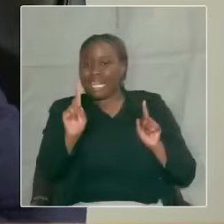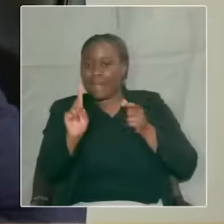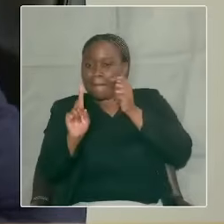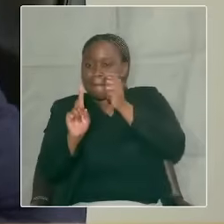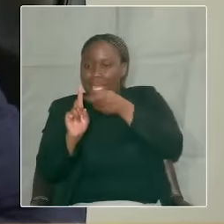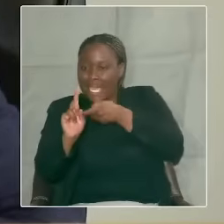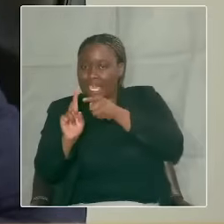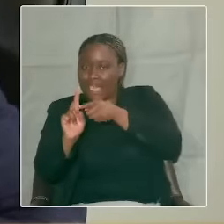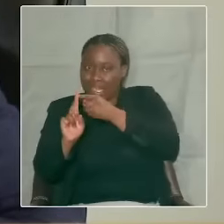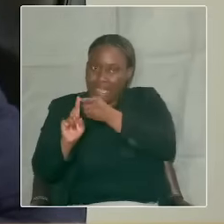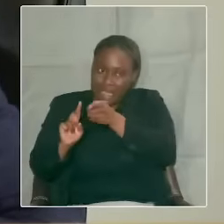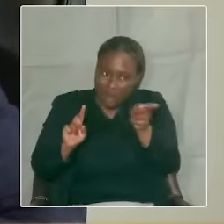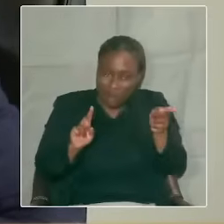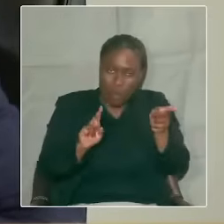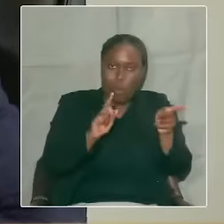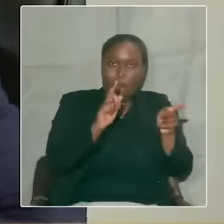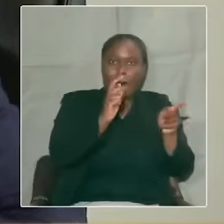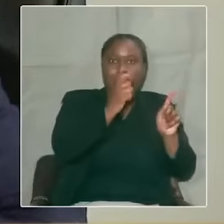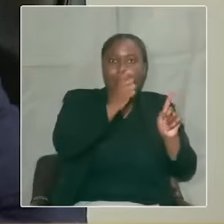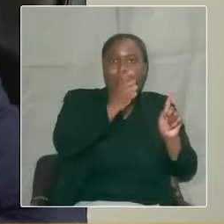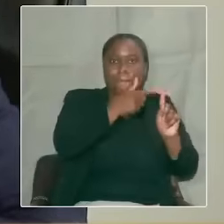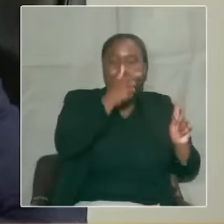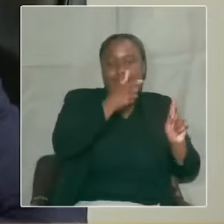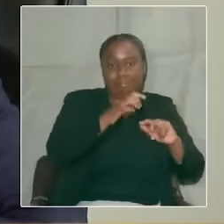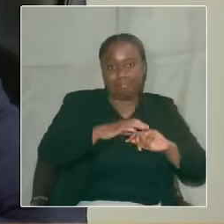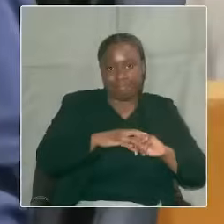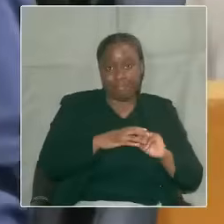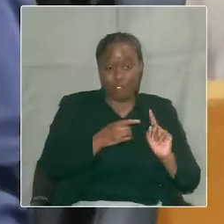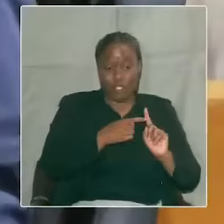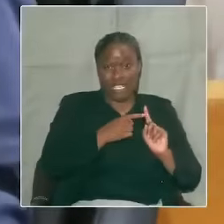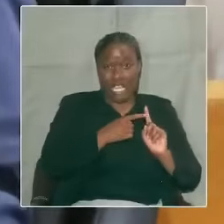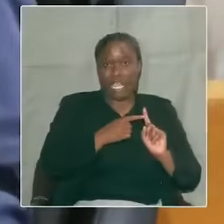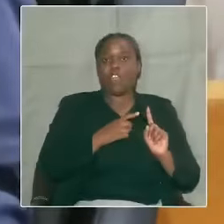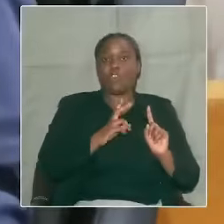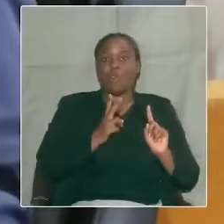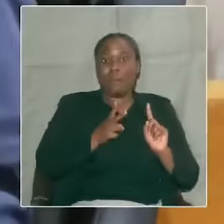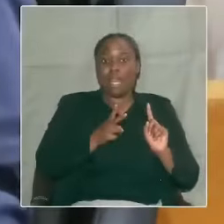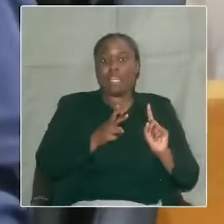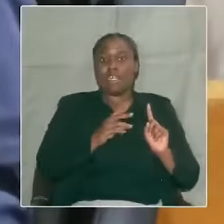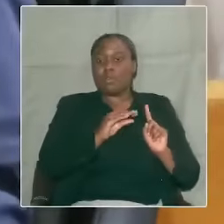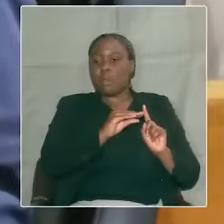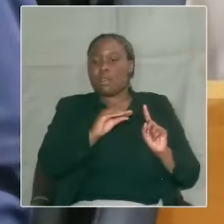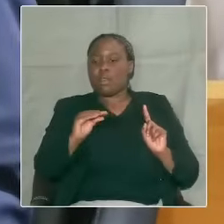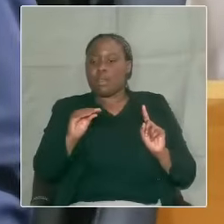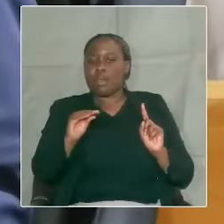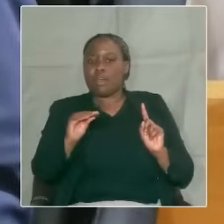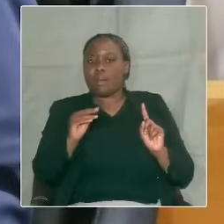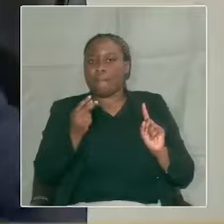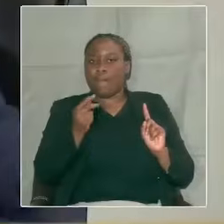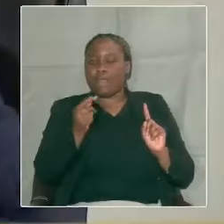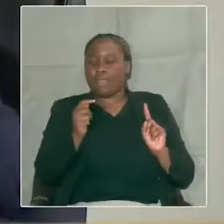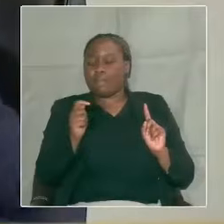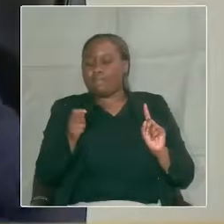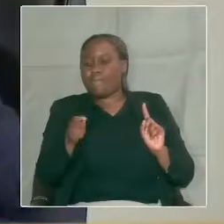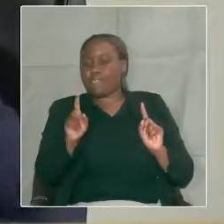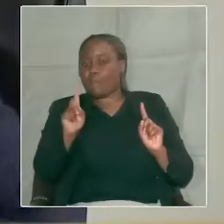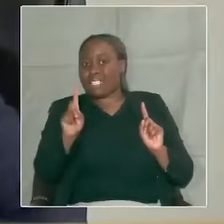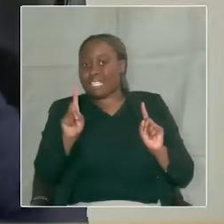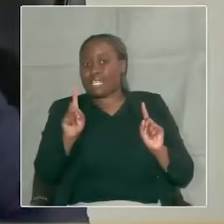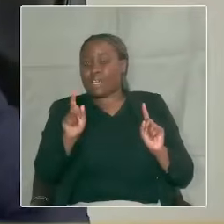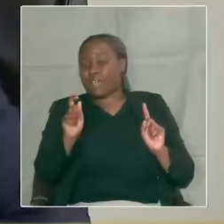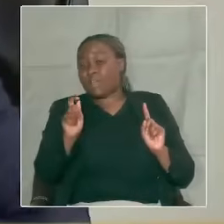have to procure a hitman, which is in Nkabi. You must somewhere procure also